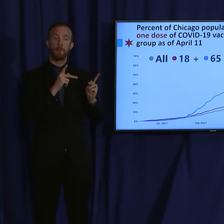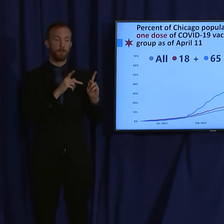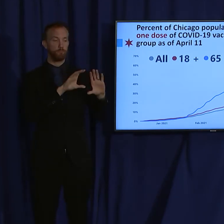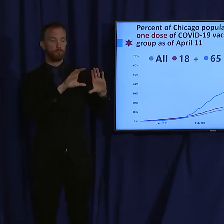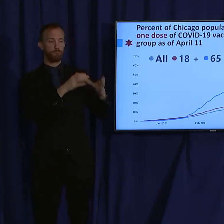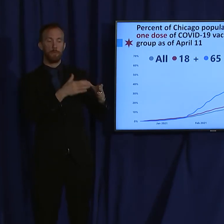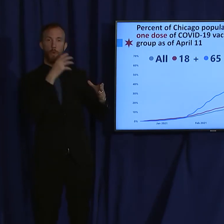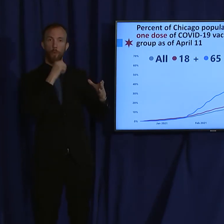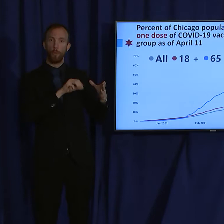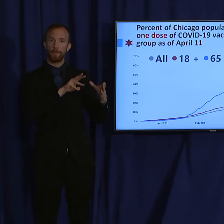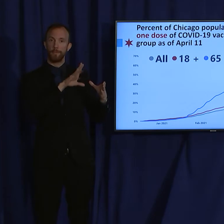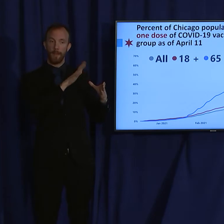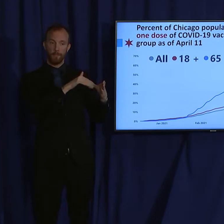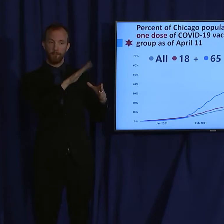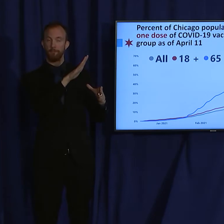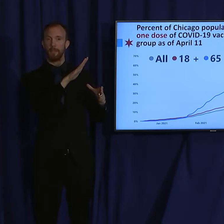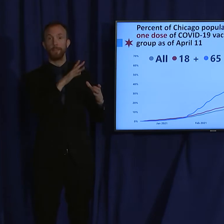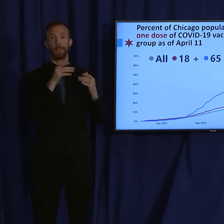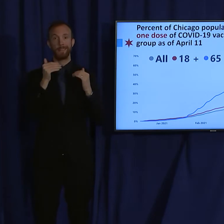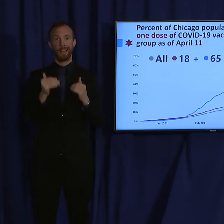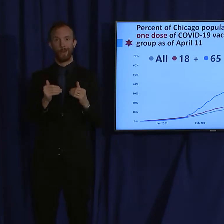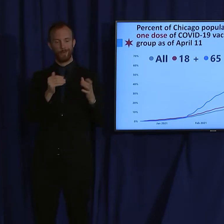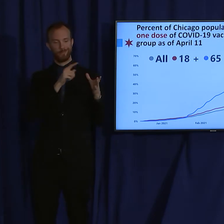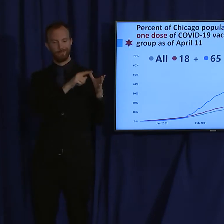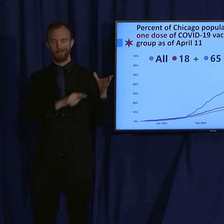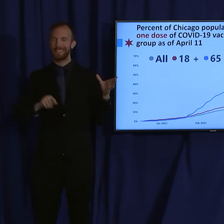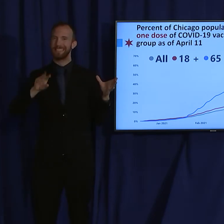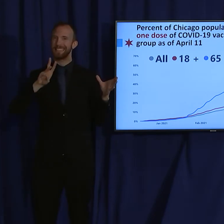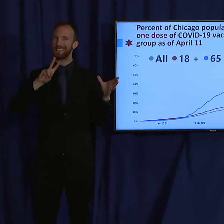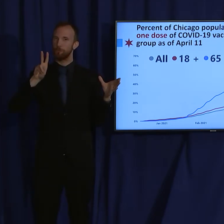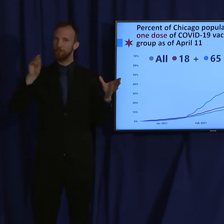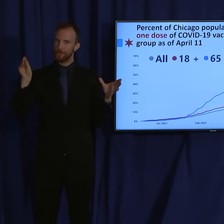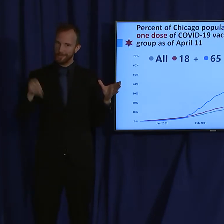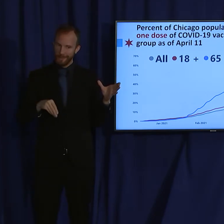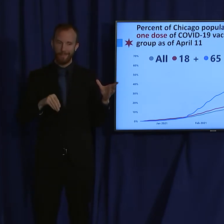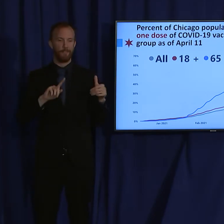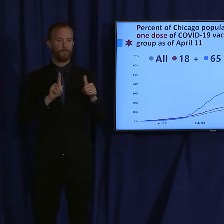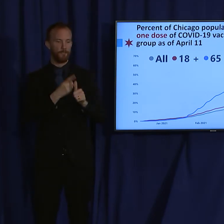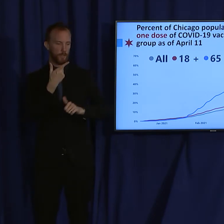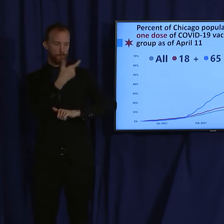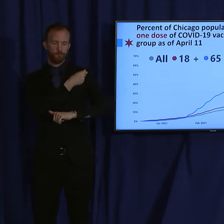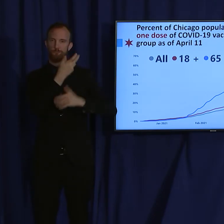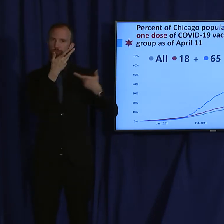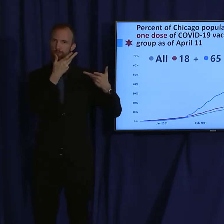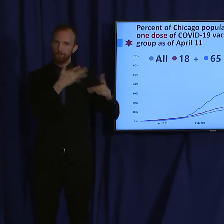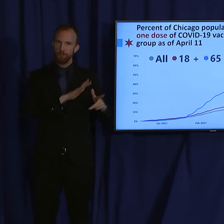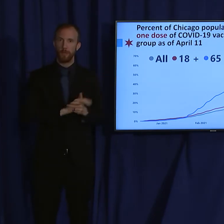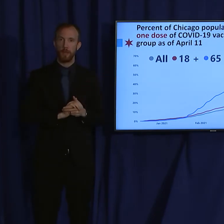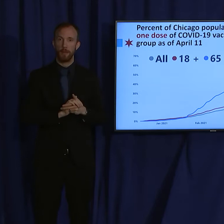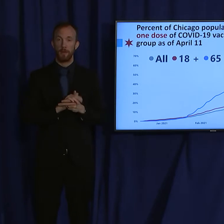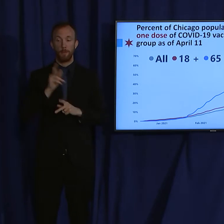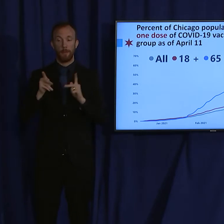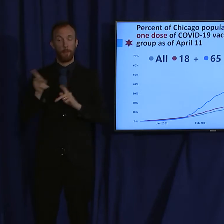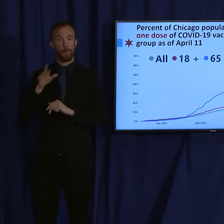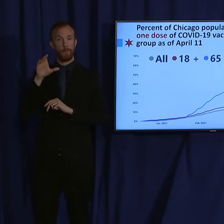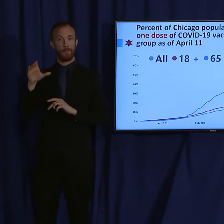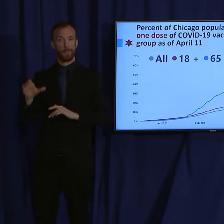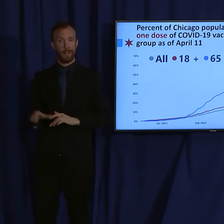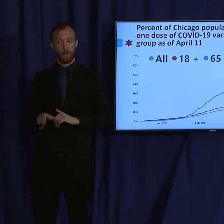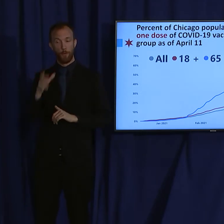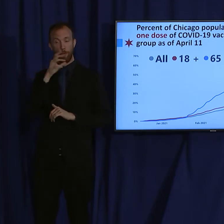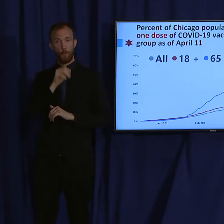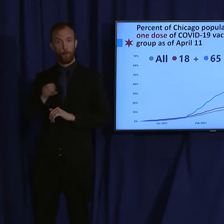65, 62% of them now have gotten at least a first dose of vaccine. If we look at Chicagoans who are over the age of